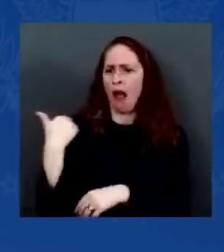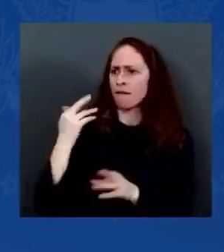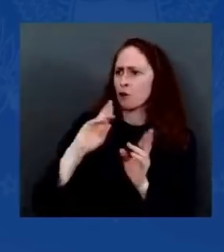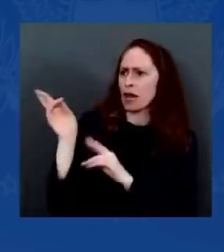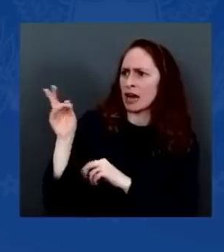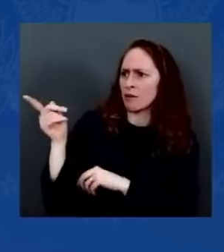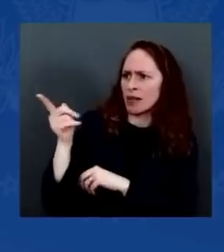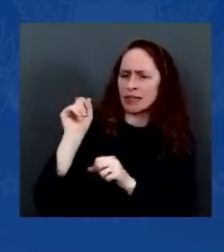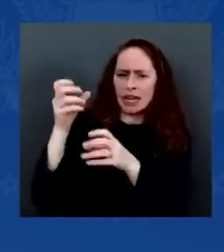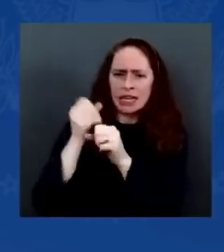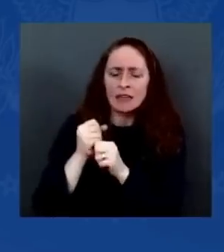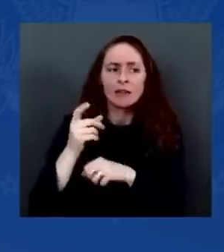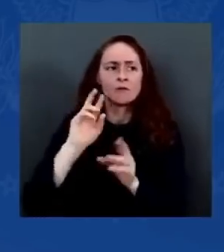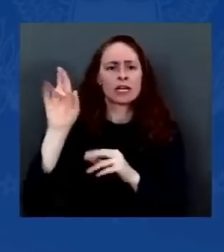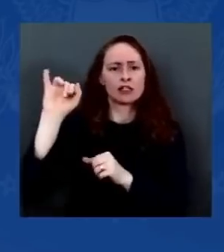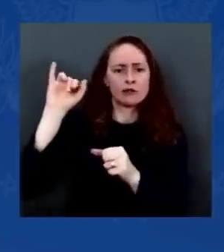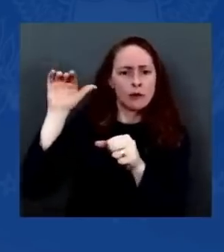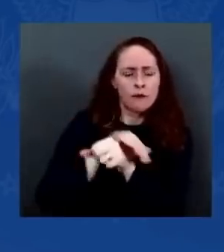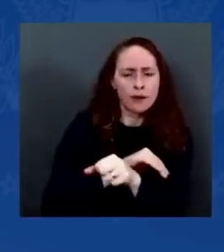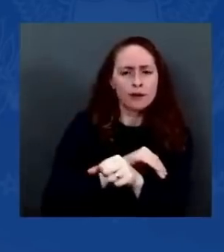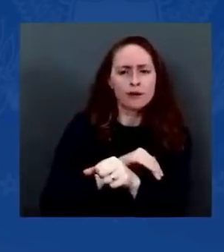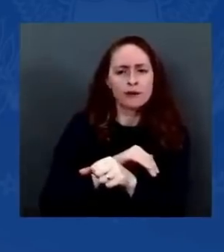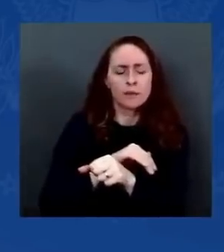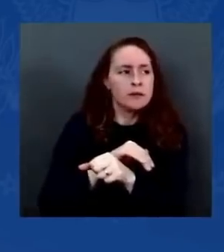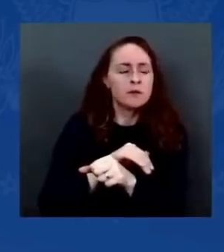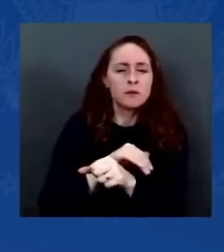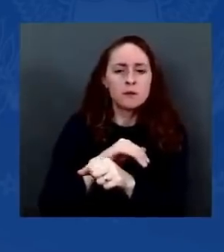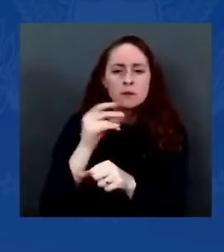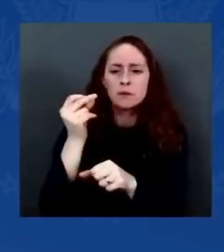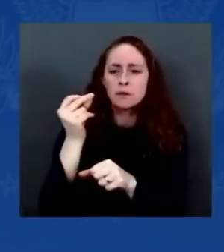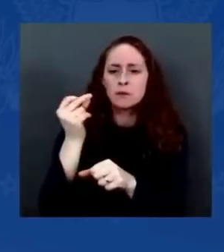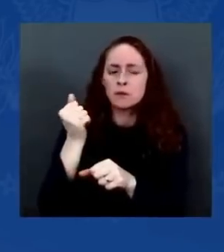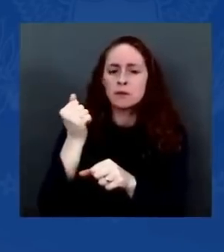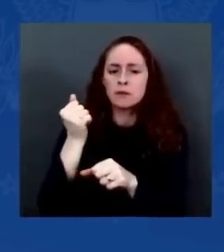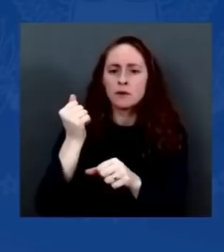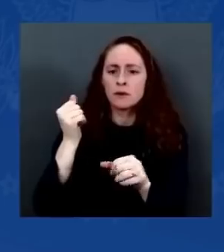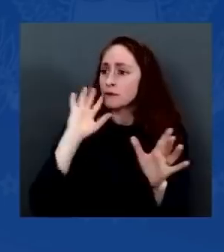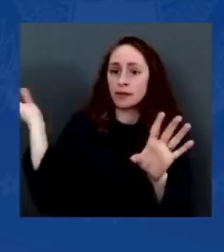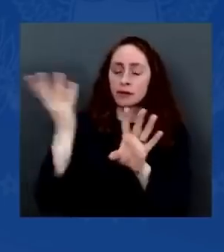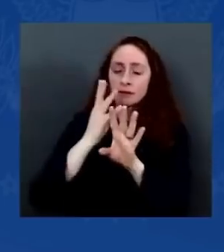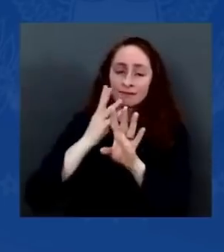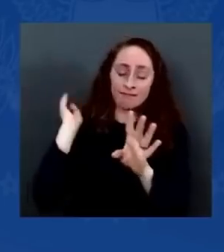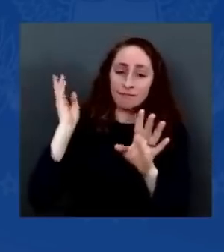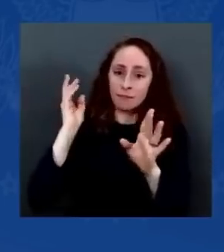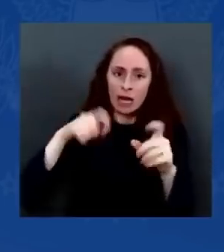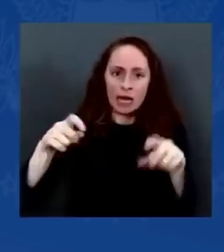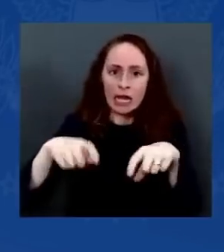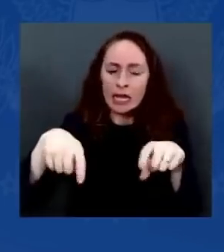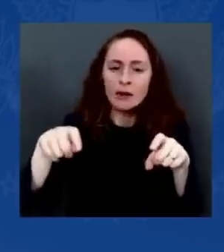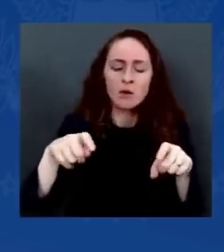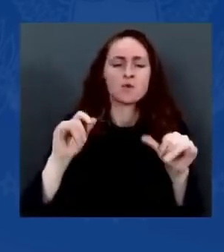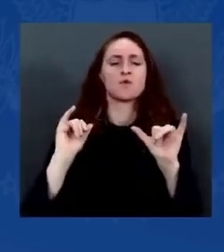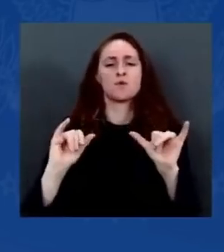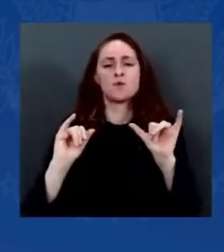it also, and all of a sudden, it was like everybody rushed to the counter. It was a big, big rush. And I knew that was coming.